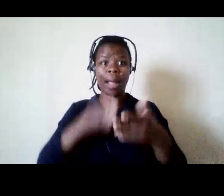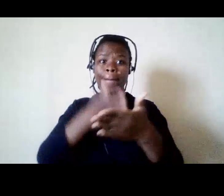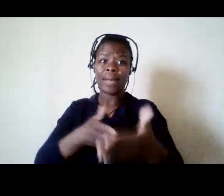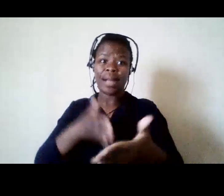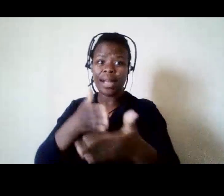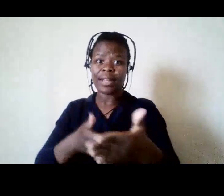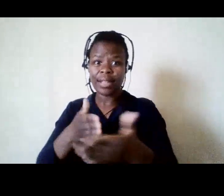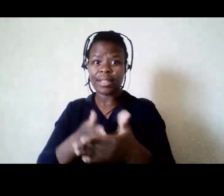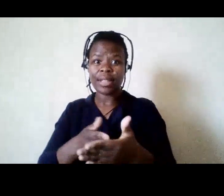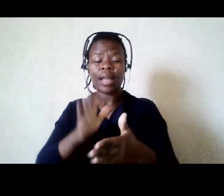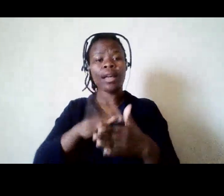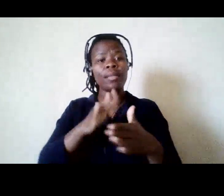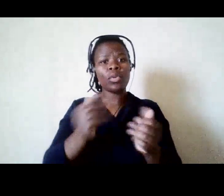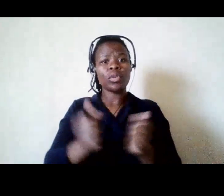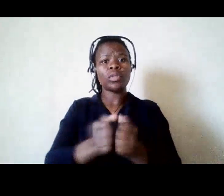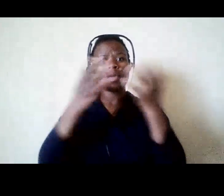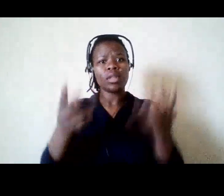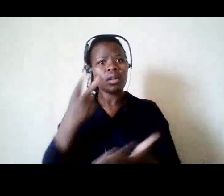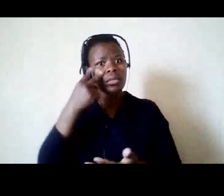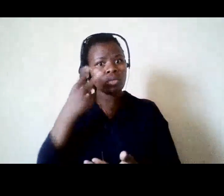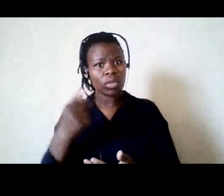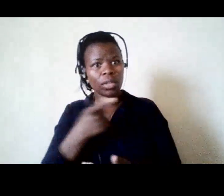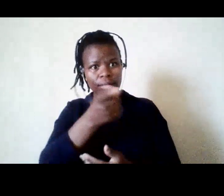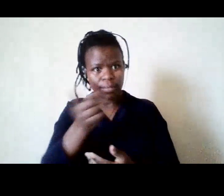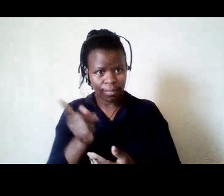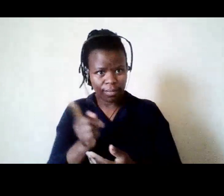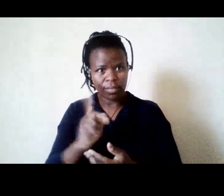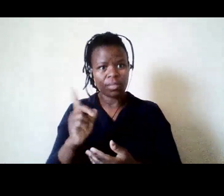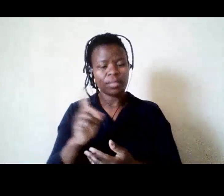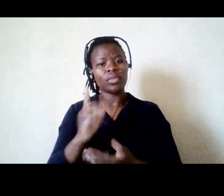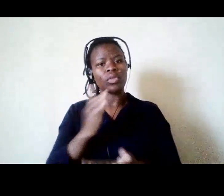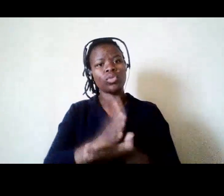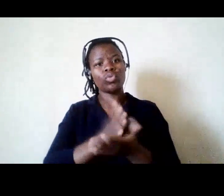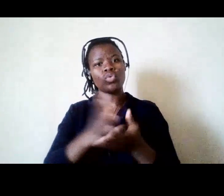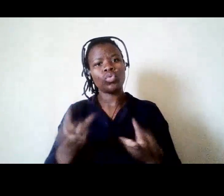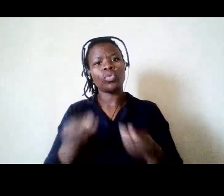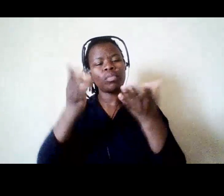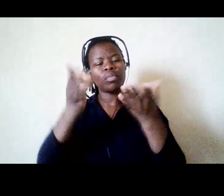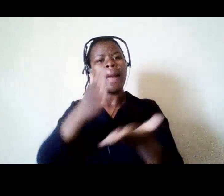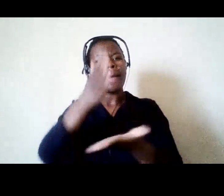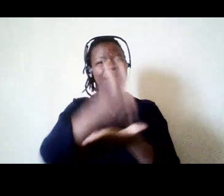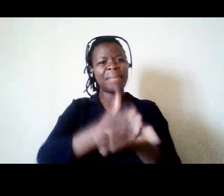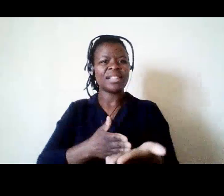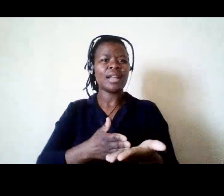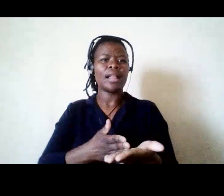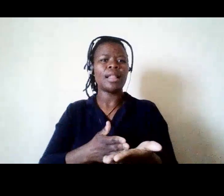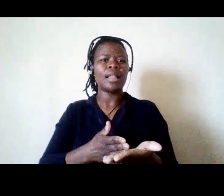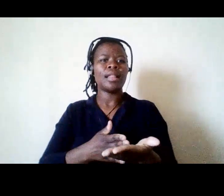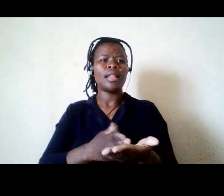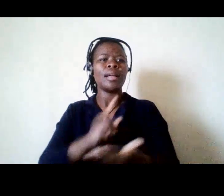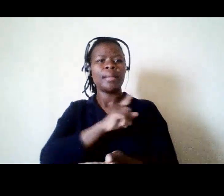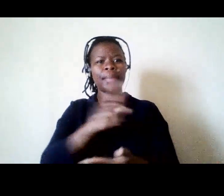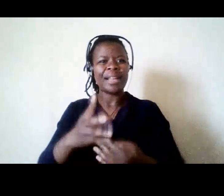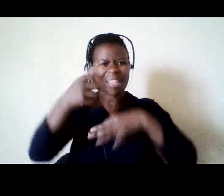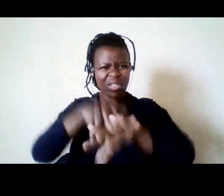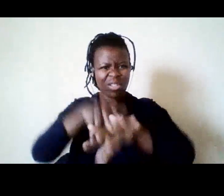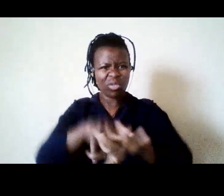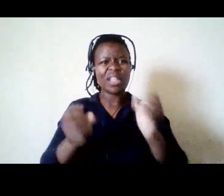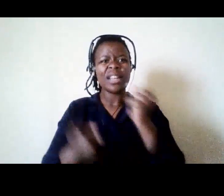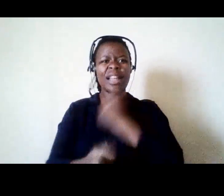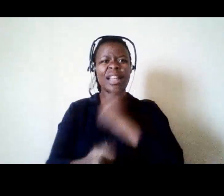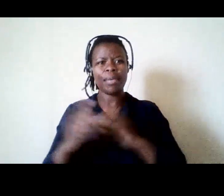and systemic barriers, you're only providing partial inclusion, and in many ways, the inclusion is not even happening. So always look at it, so that when